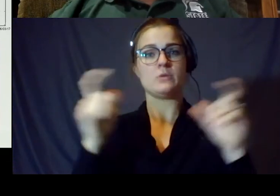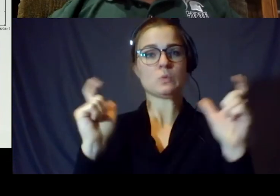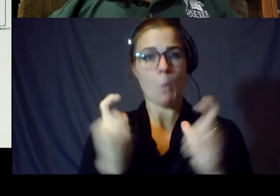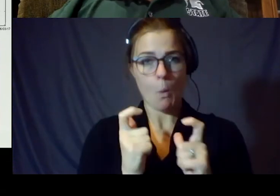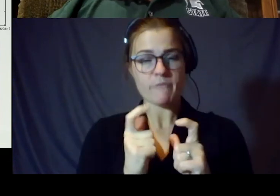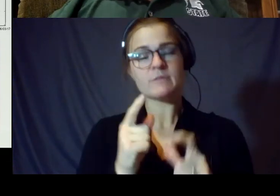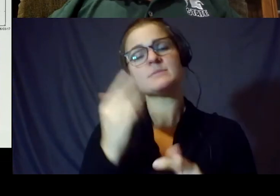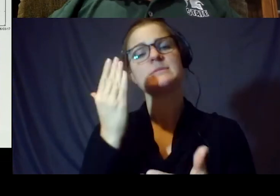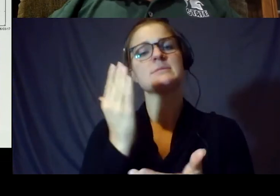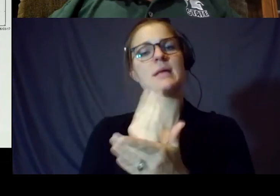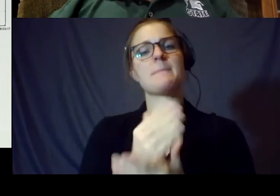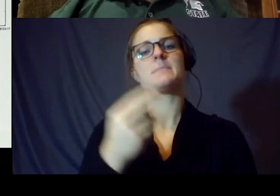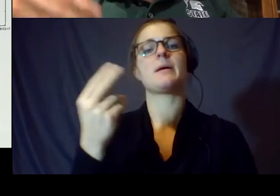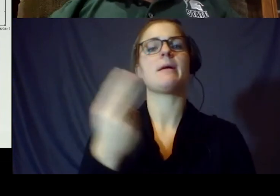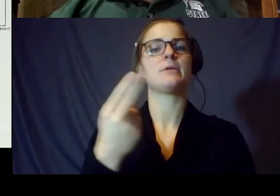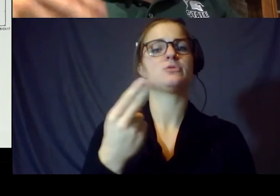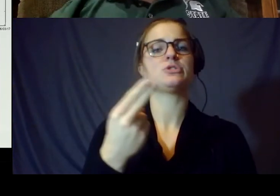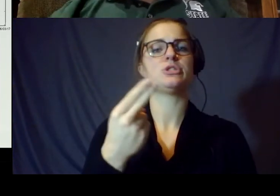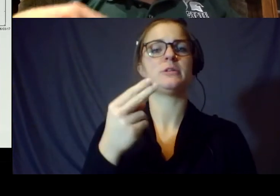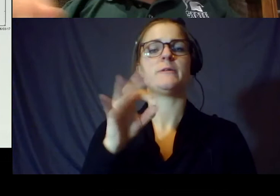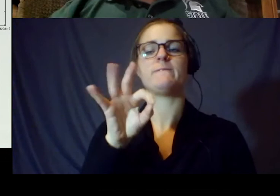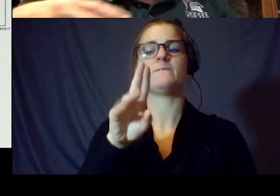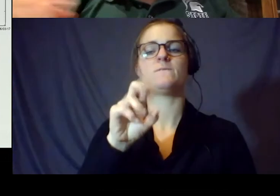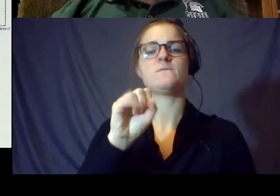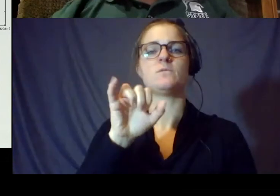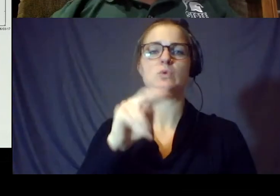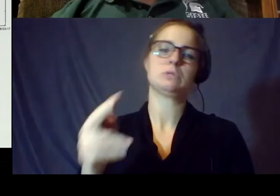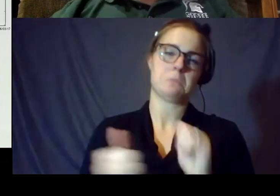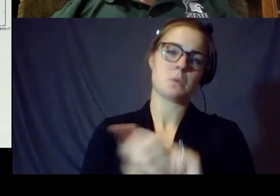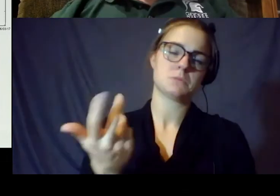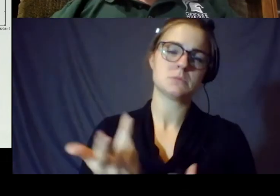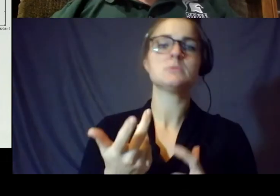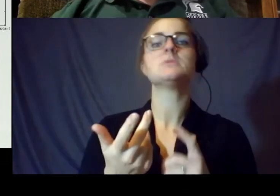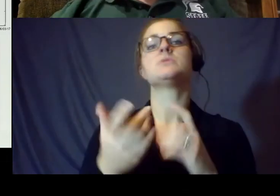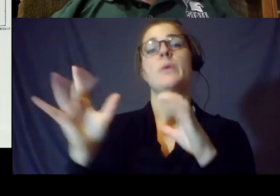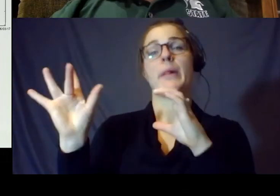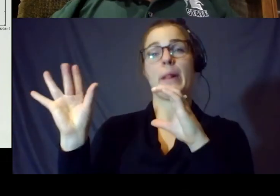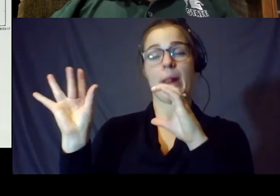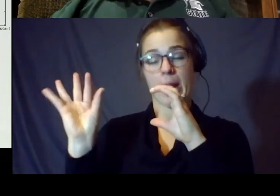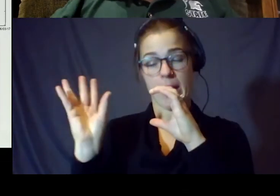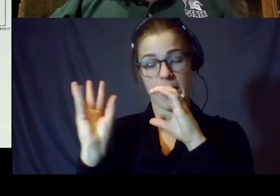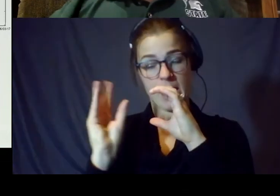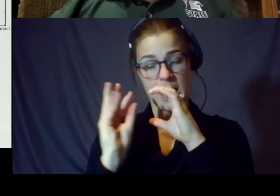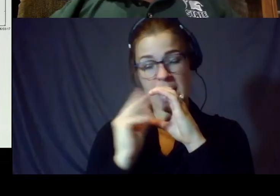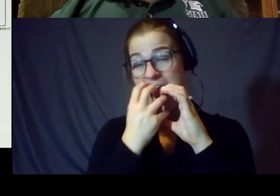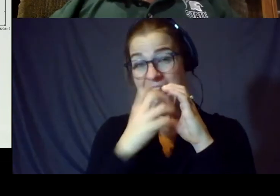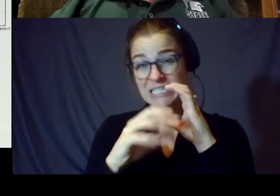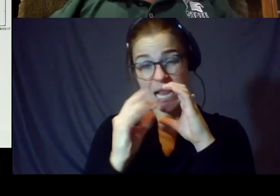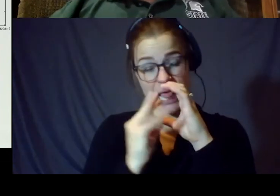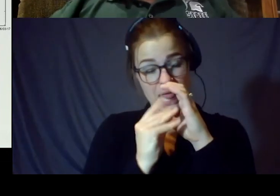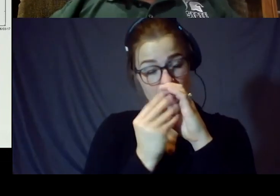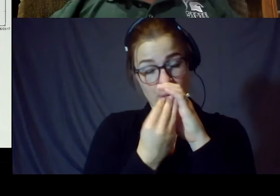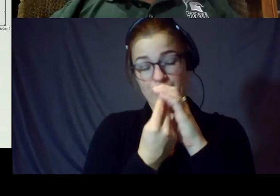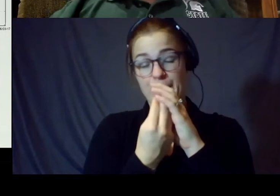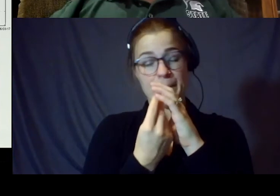part. But as this new material comes into this very hot star and accumulates, all of a sudden hydrogen fusion